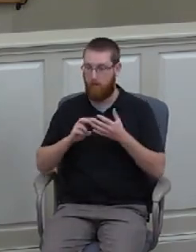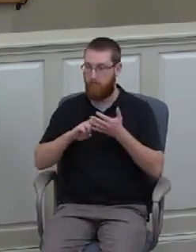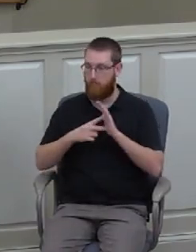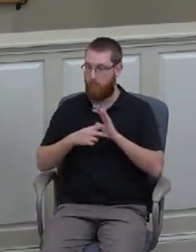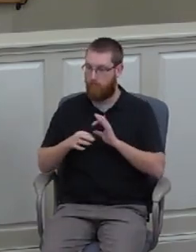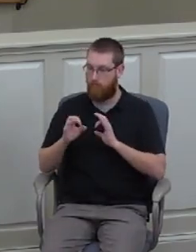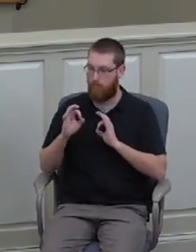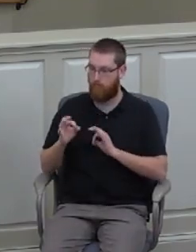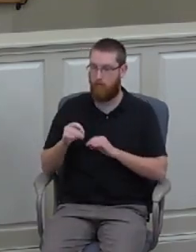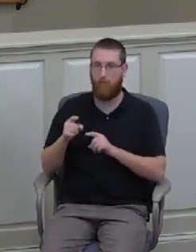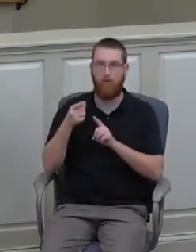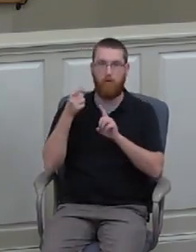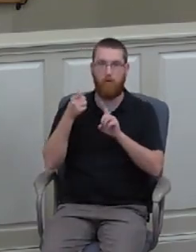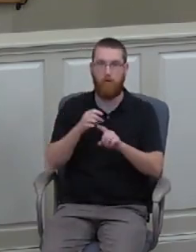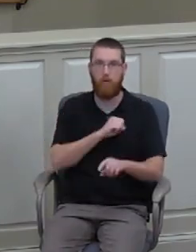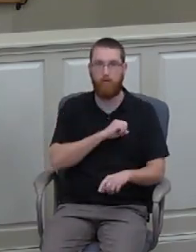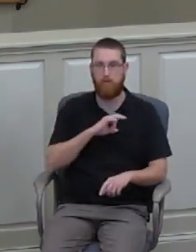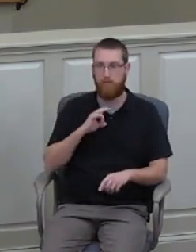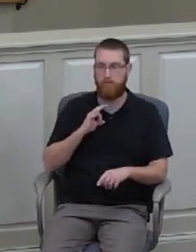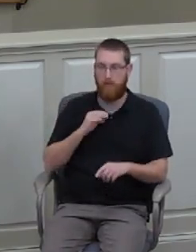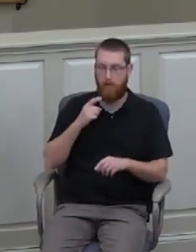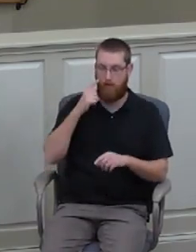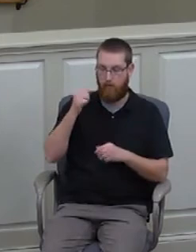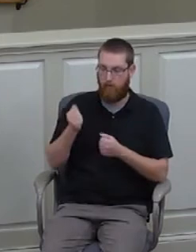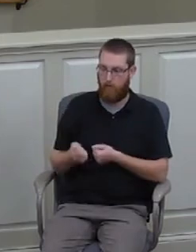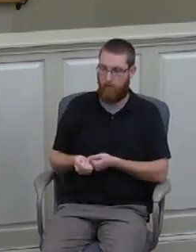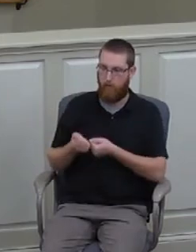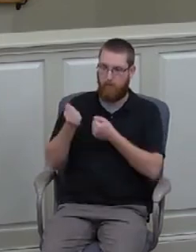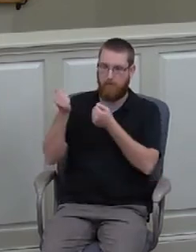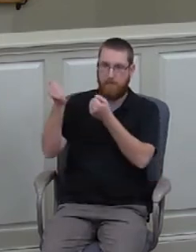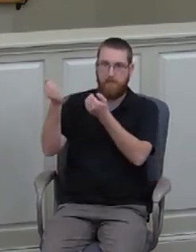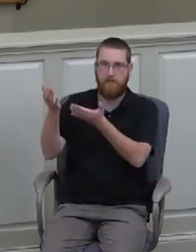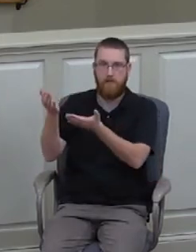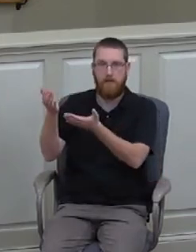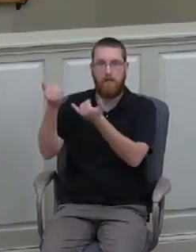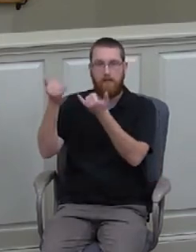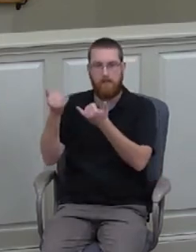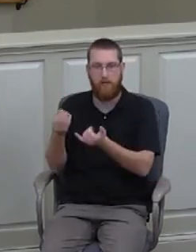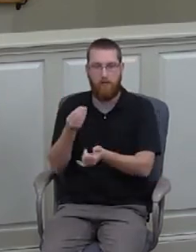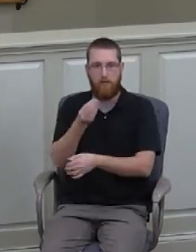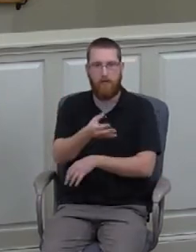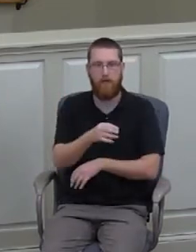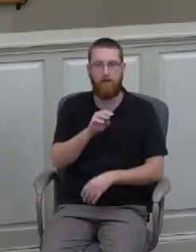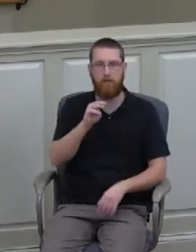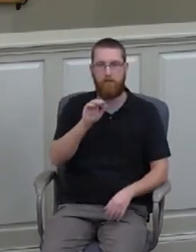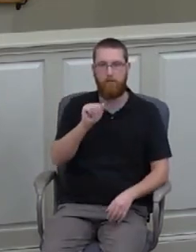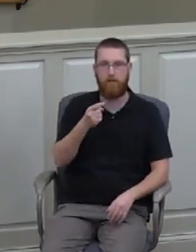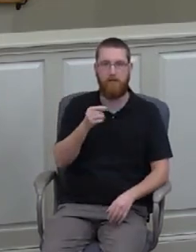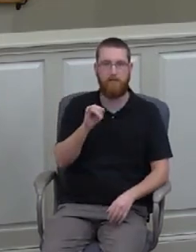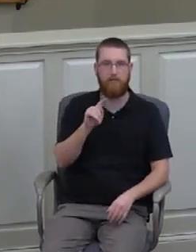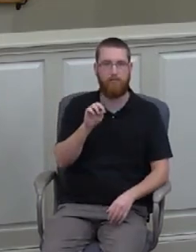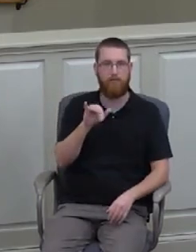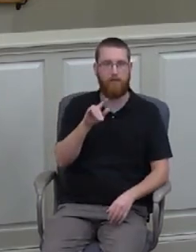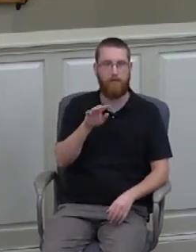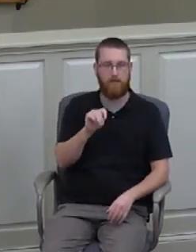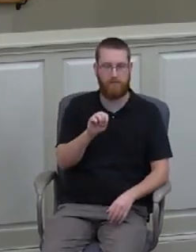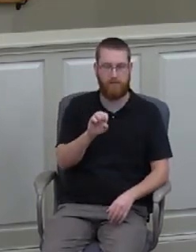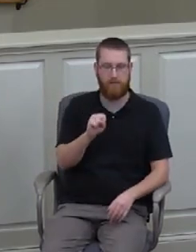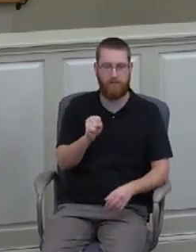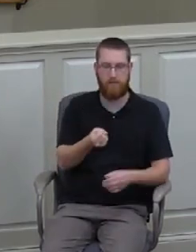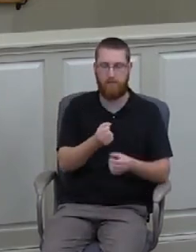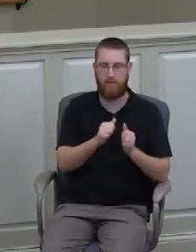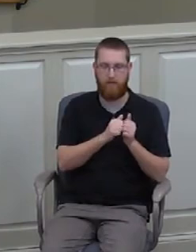it would be the goal of staff to present that to the magistrates individually or